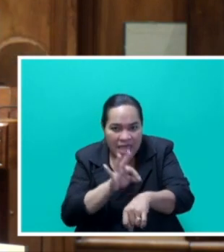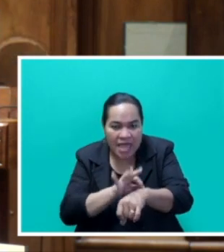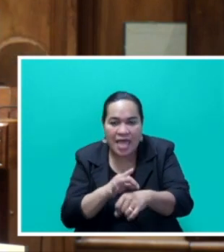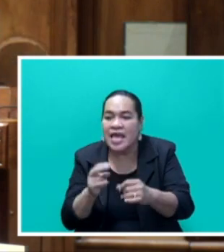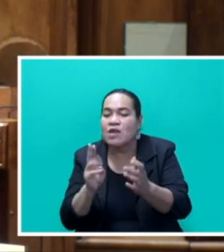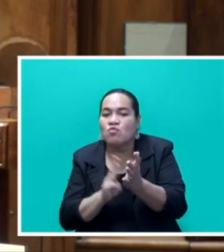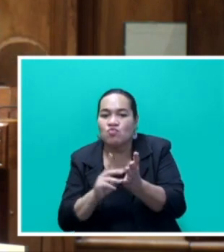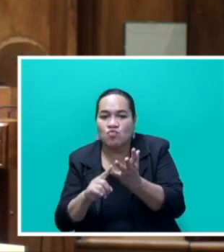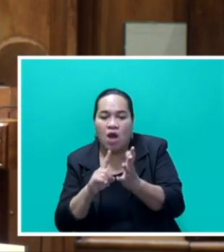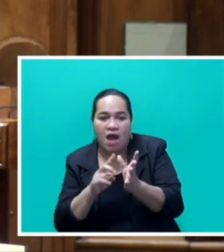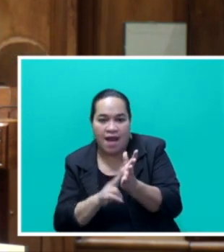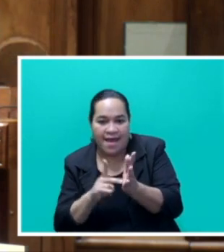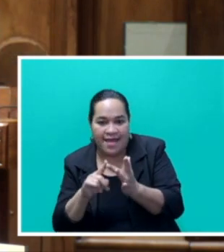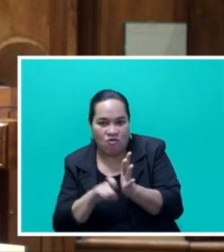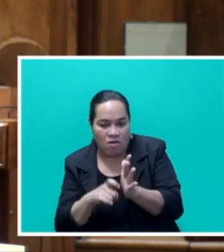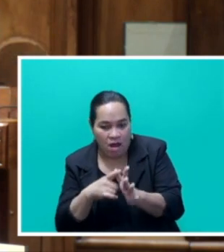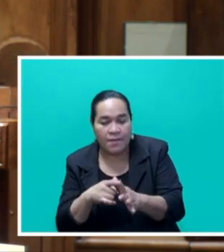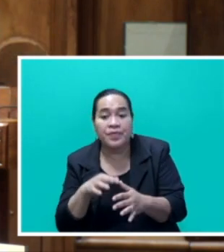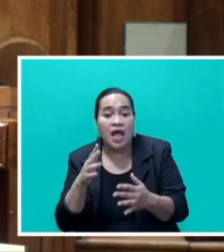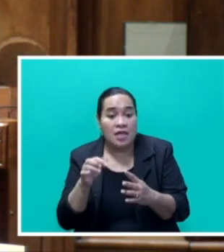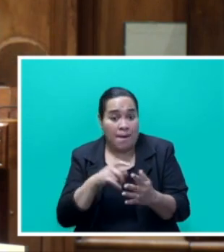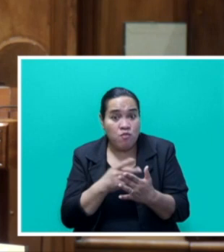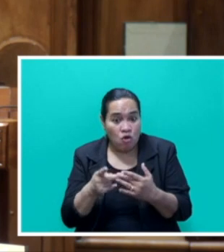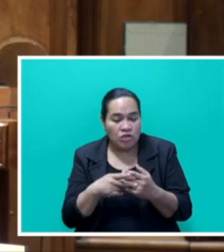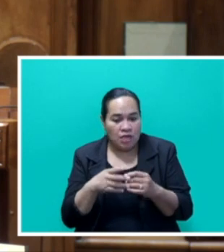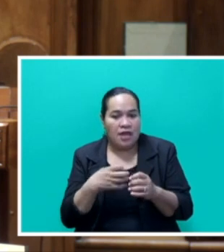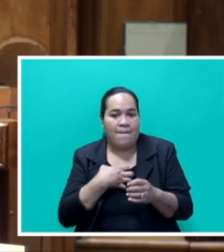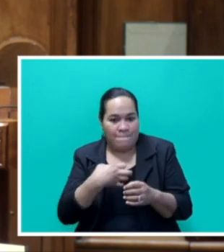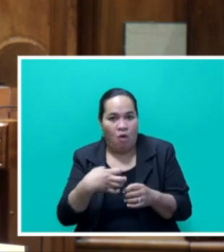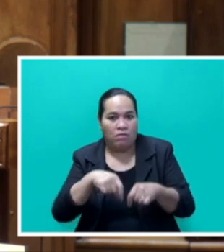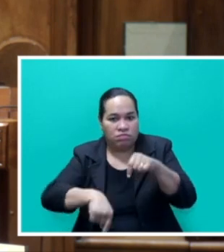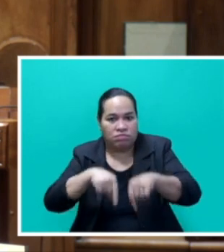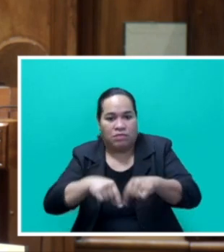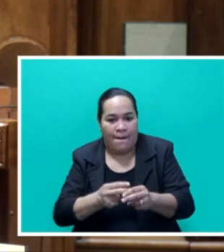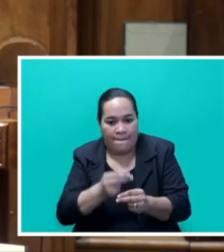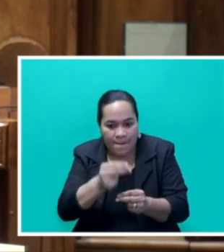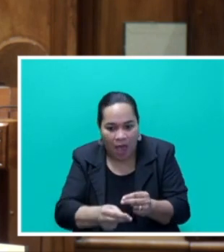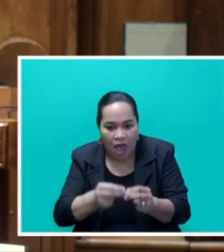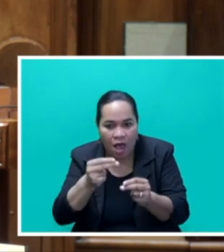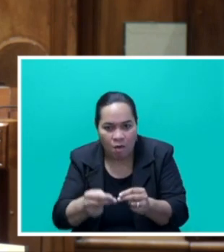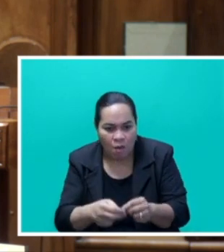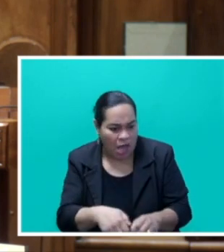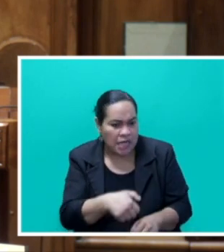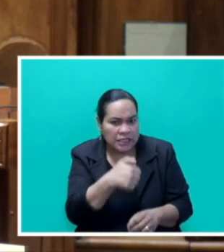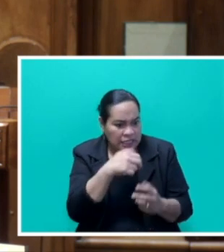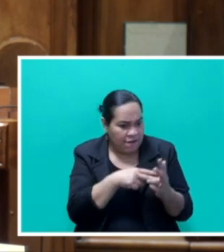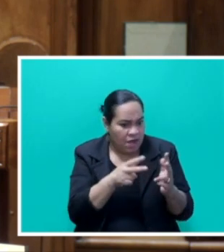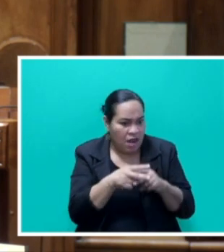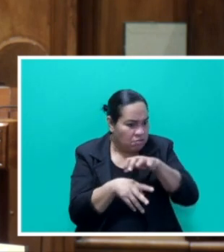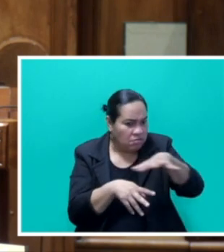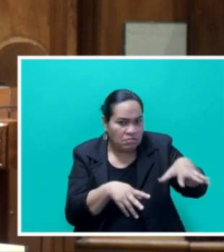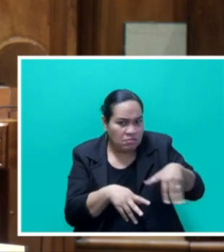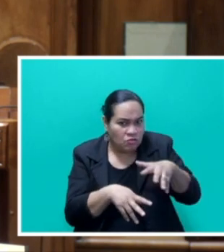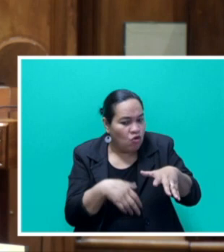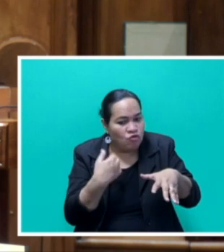Speaker, the project has extended its mangrove planting initiative outside the 6 project sites to include